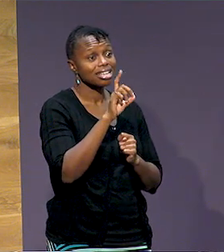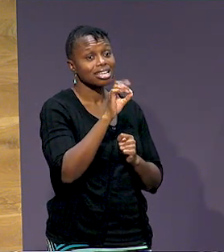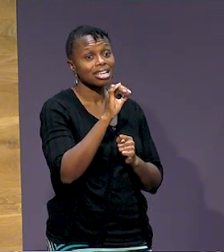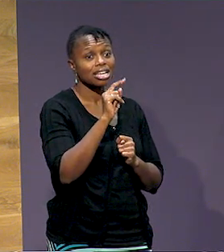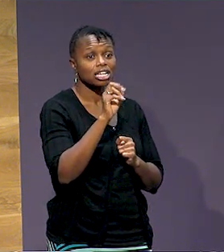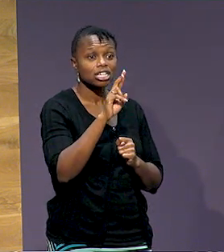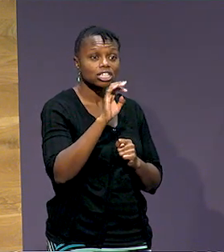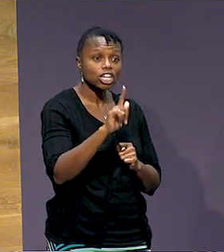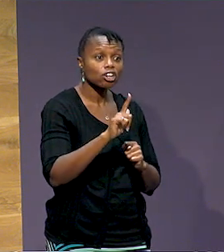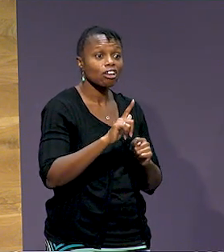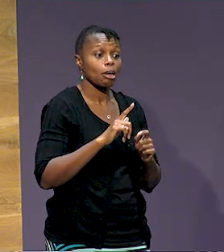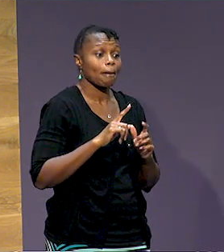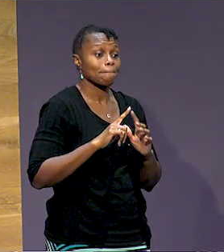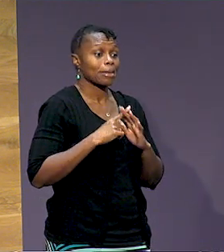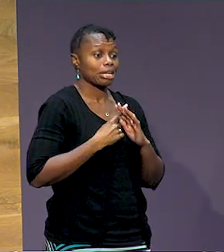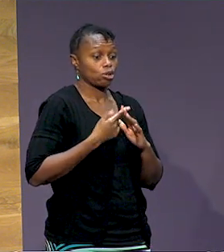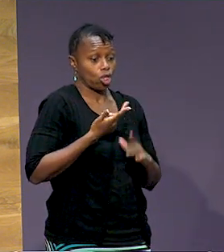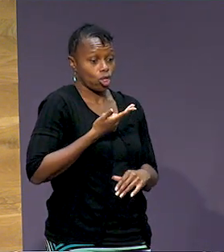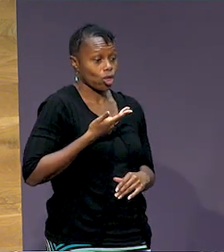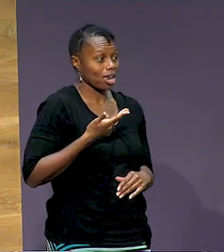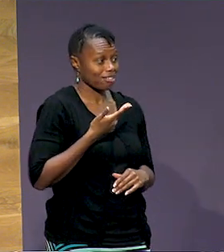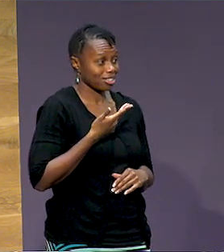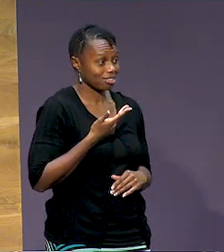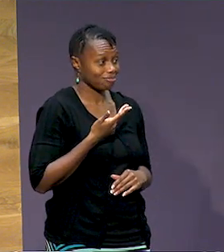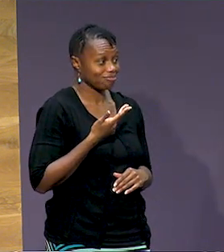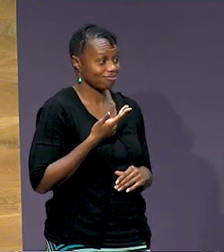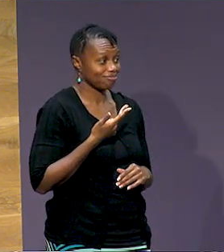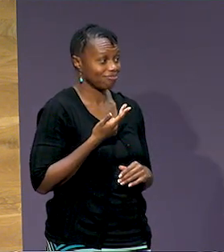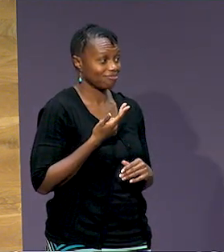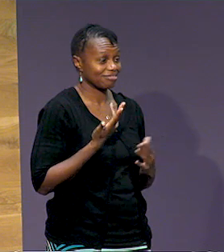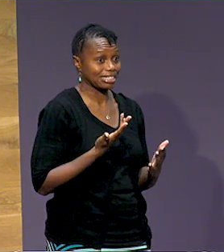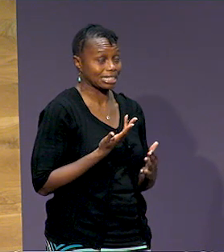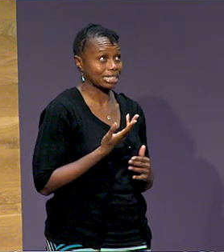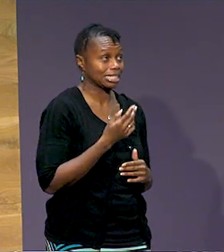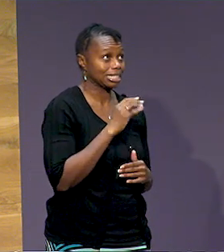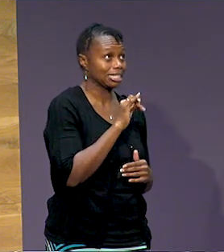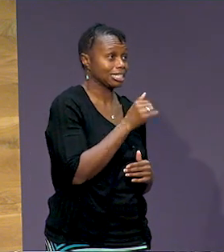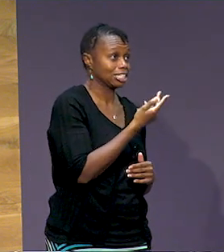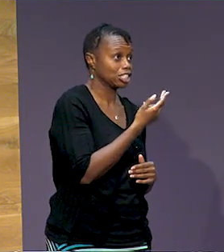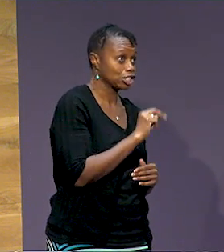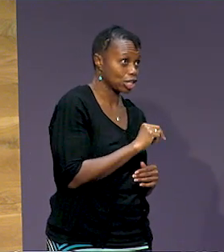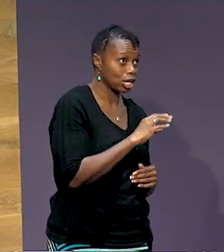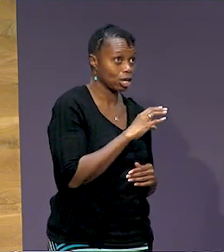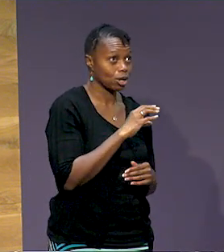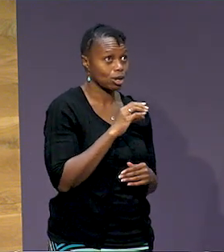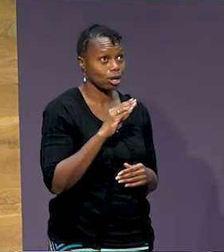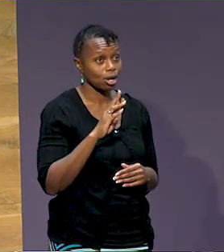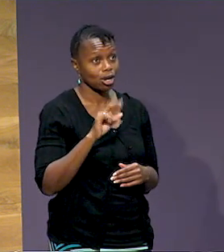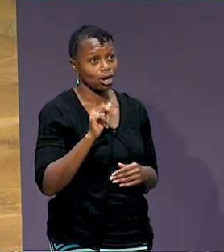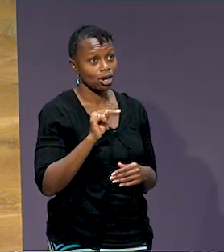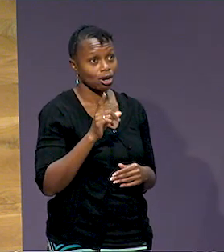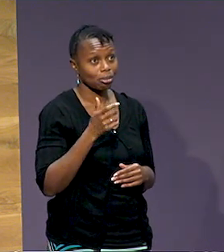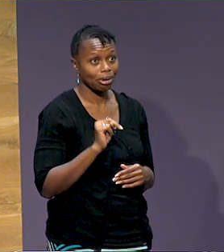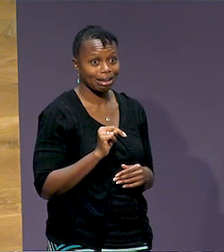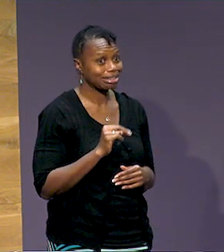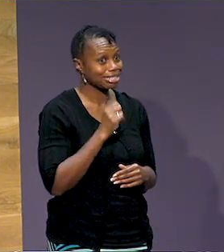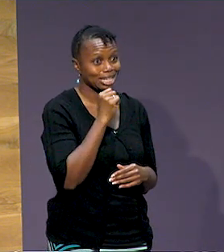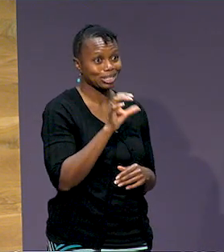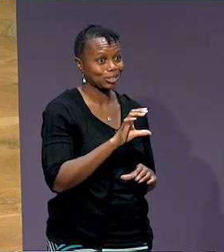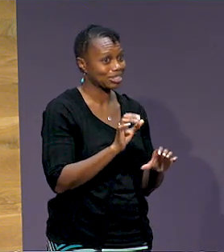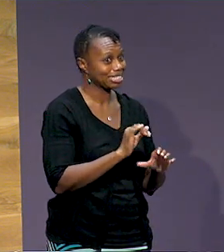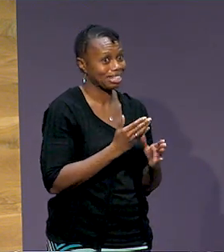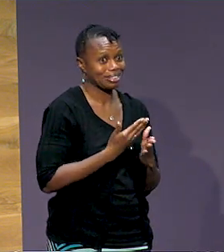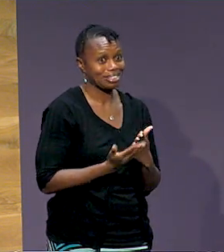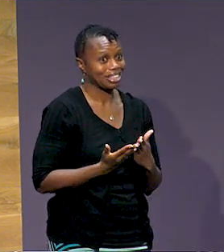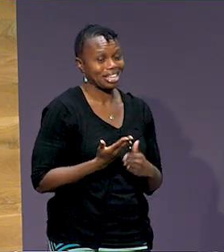three of us is now actually neither John or Brandon are doing the same things they were doing before with